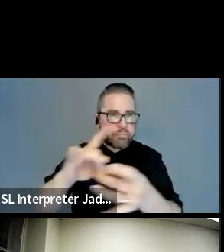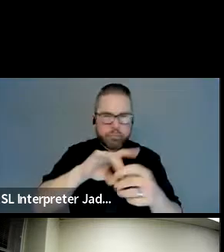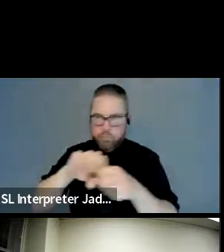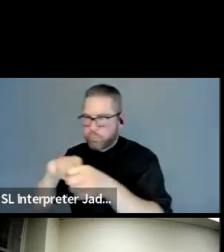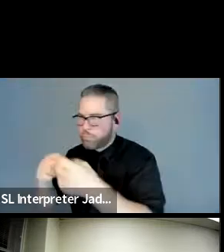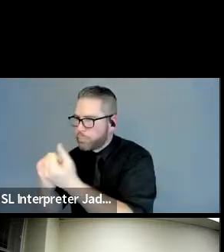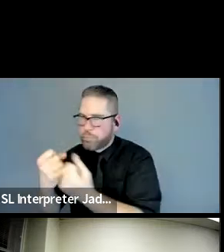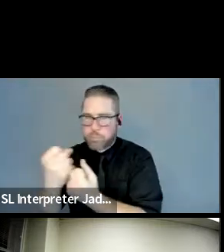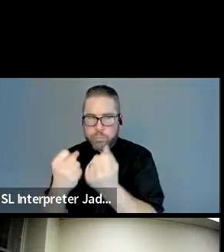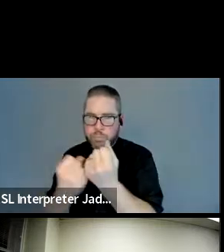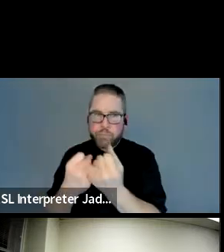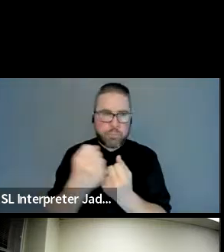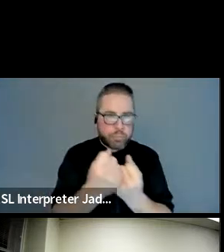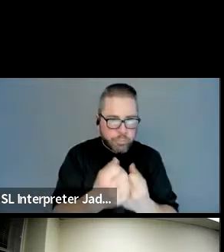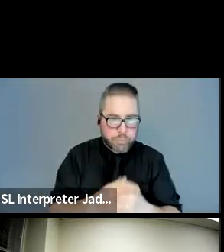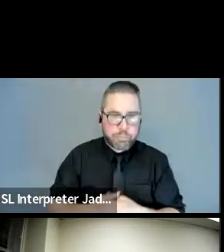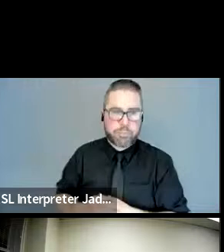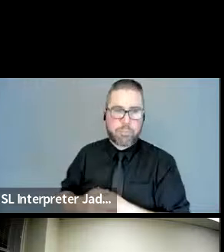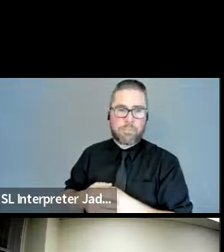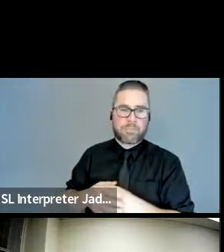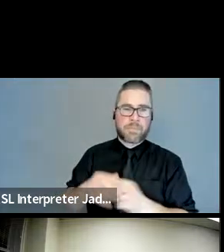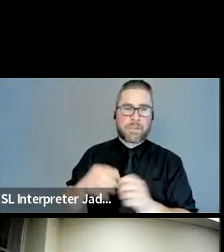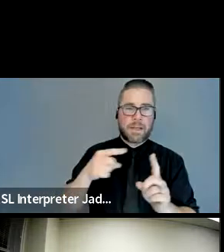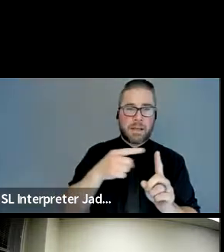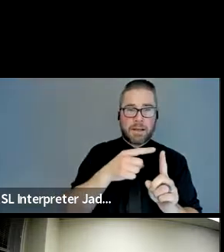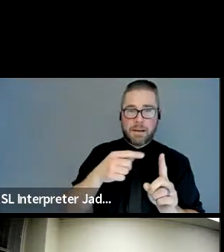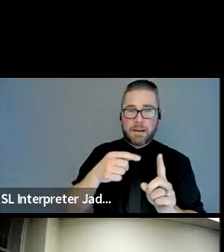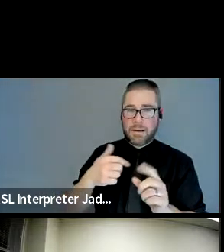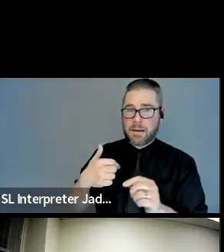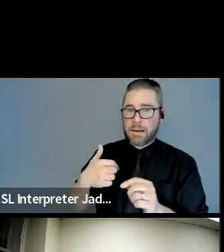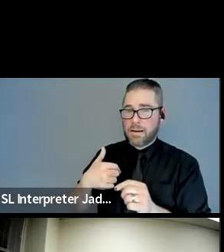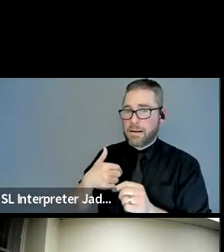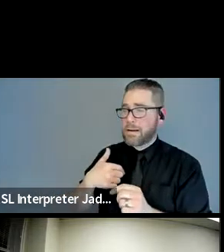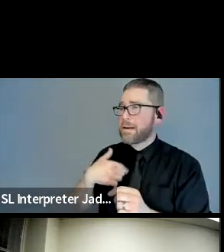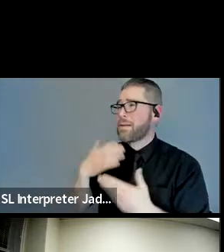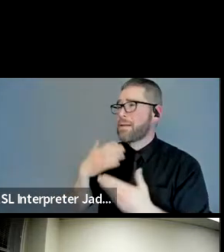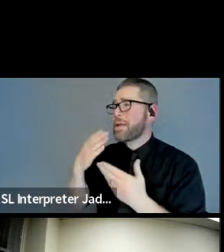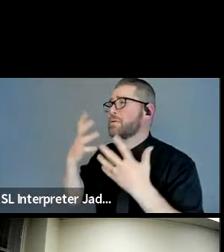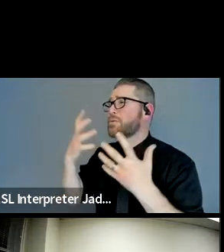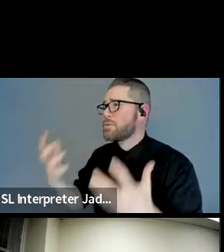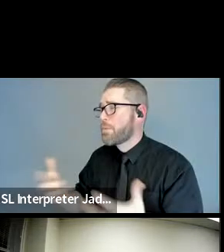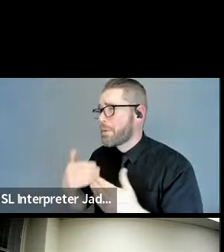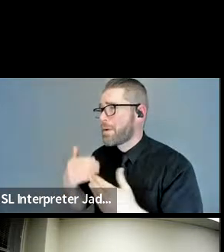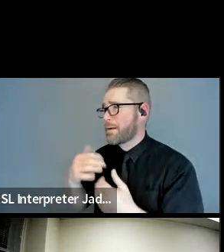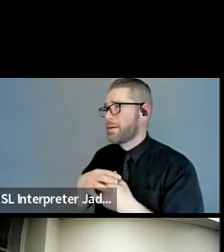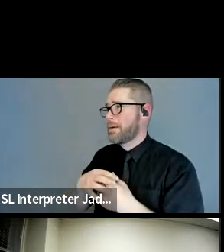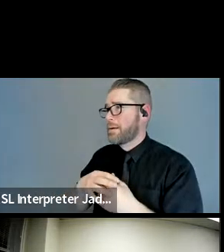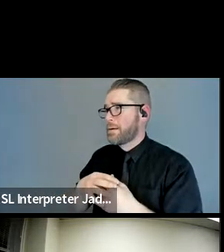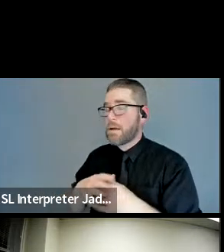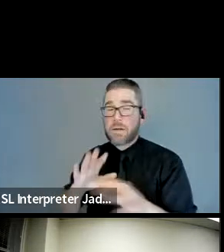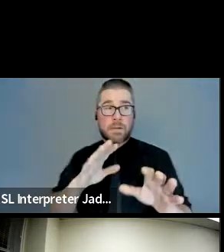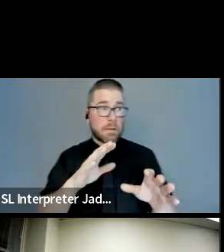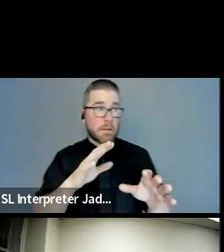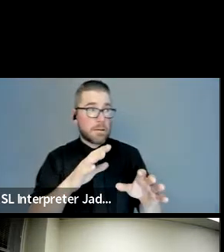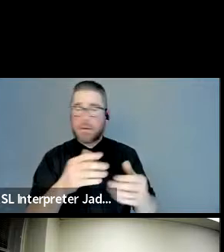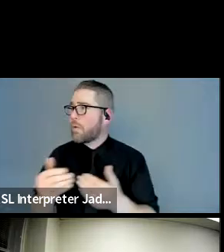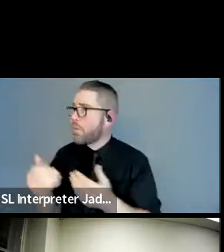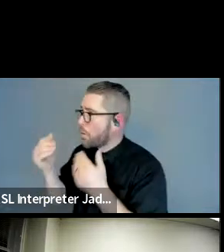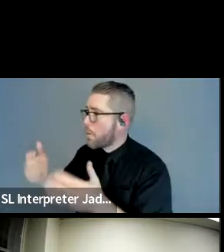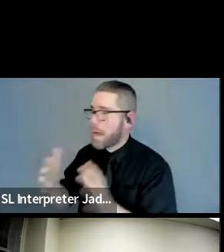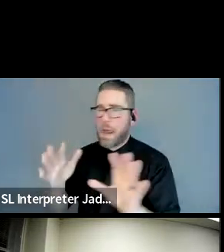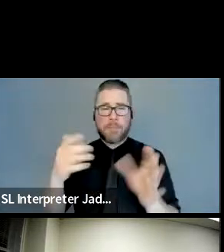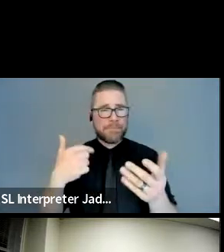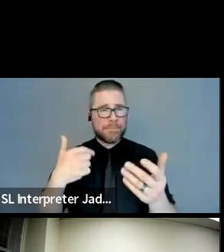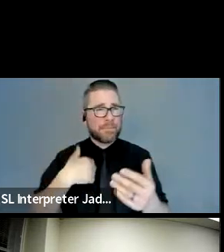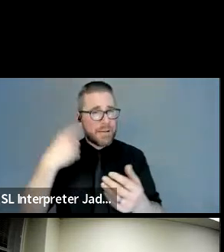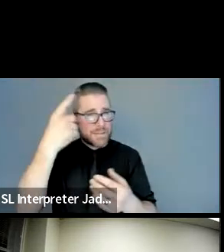some people might think about it. Some people might think about Jeremiah. Go ahead. Okay. No, I was mentioning some people might think about the